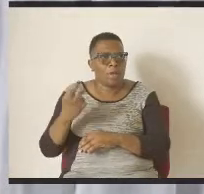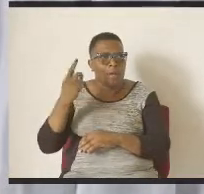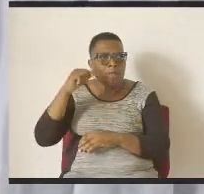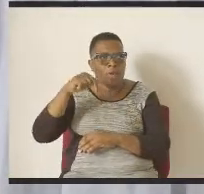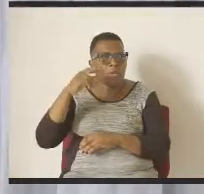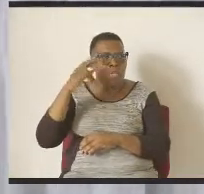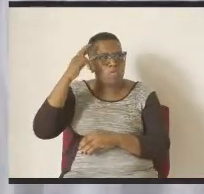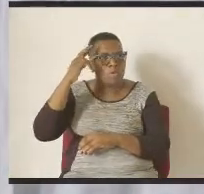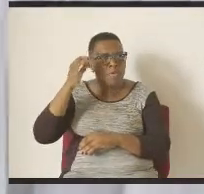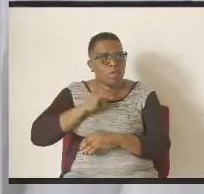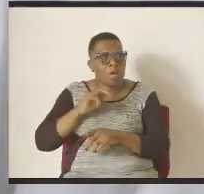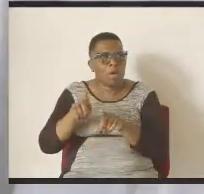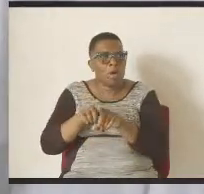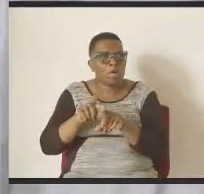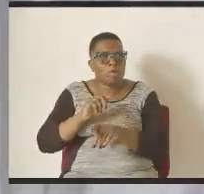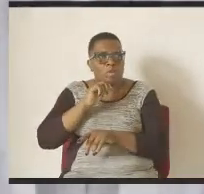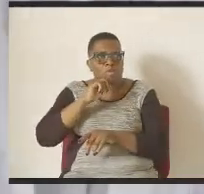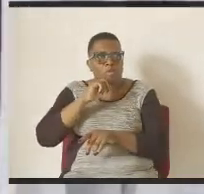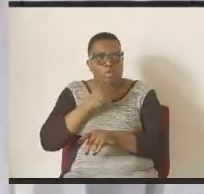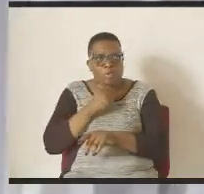for this reason I also what?